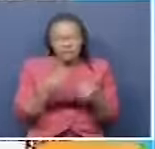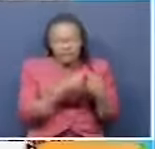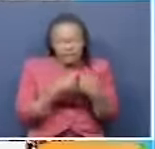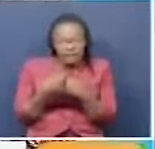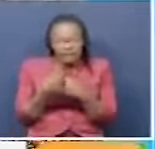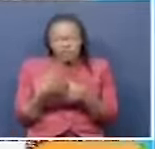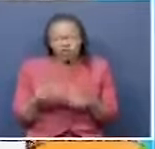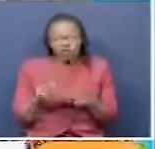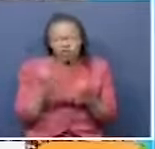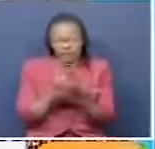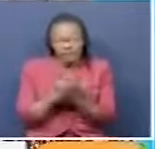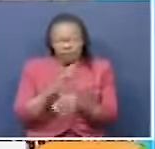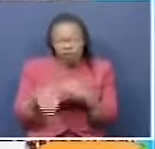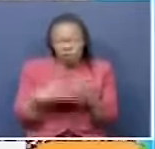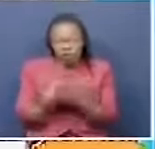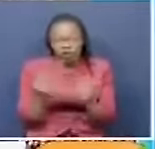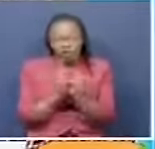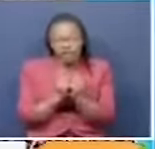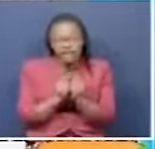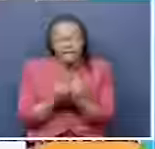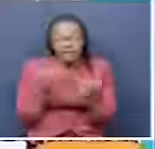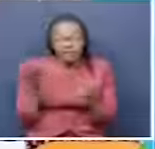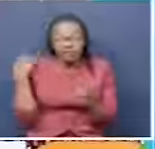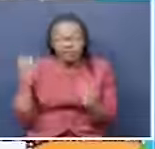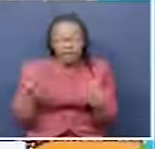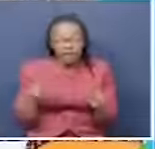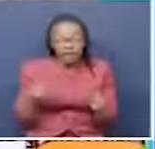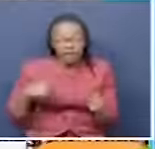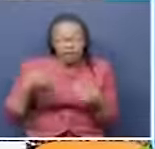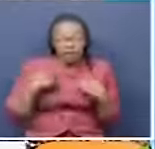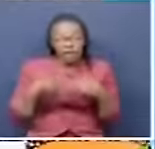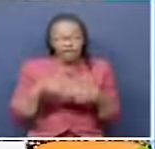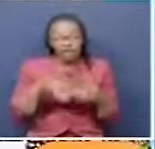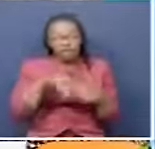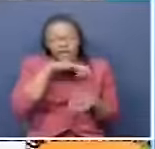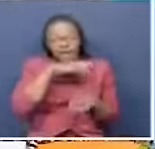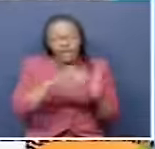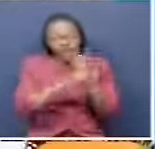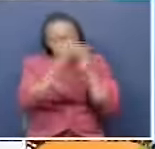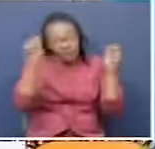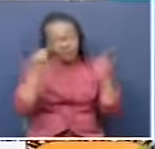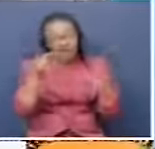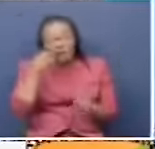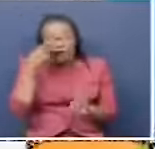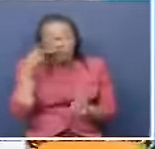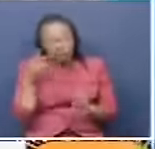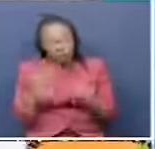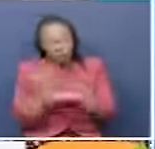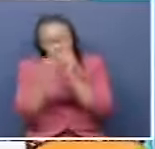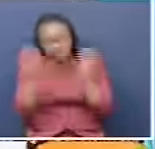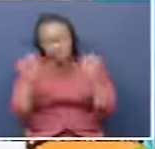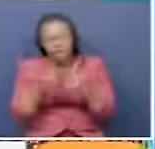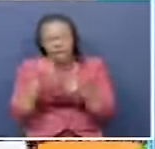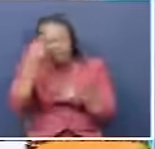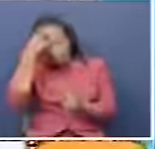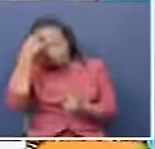everybody in the fold. If they were guaranteed that you're going to have Raila as a presidential candidate, you're going to have Kalonzo as a running mate, and you're going to keep Wetangula and bring in Musalia,